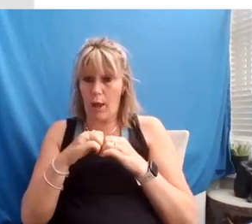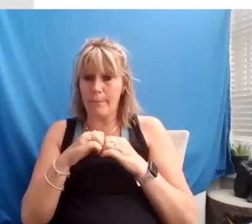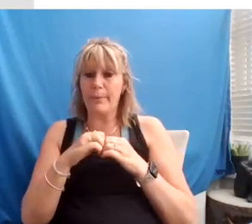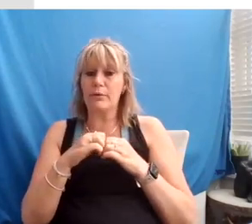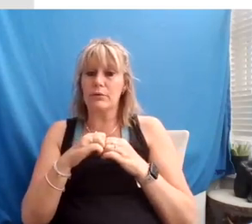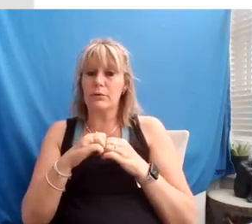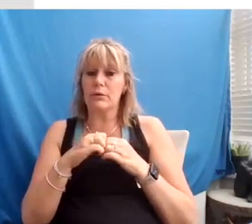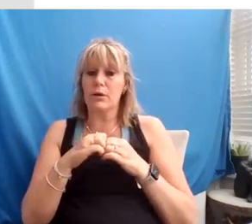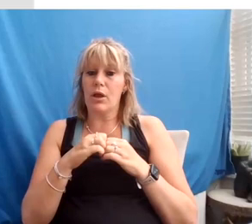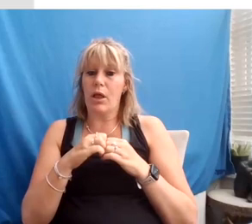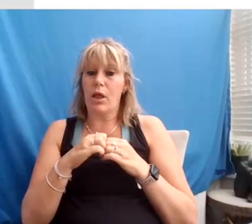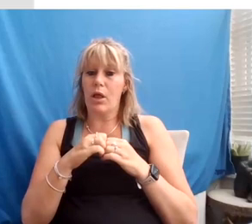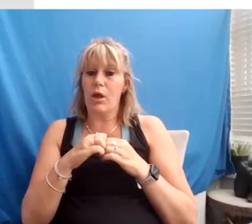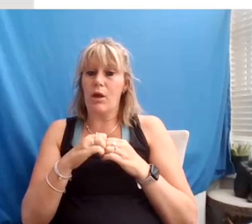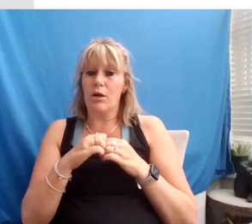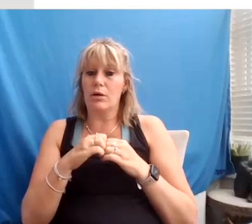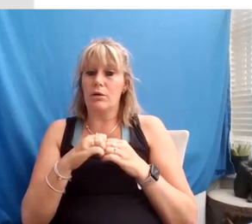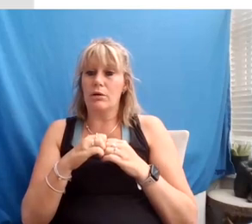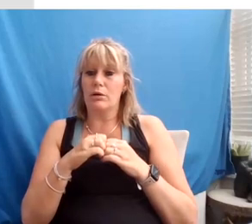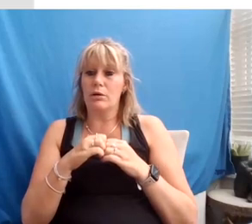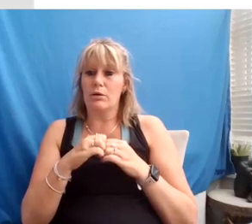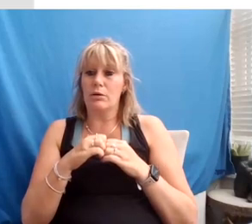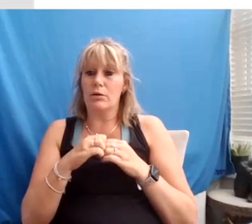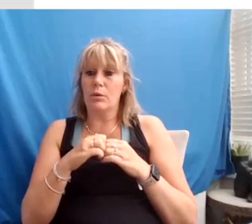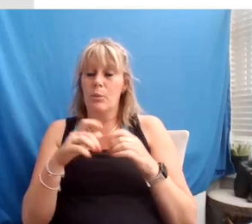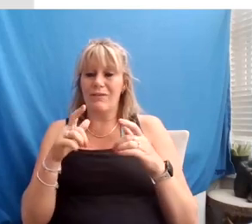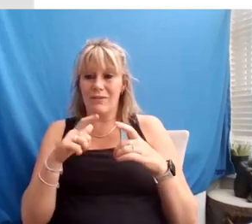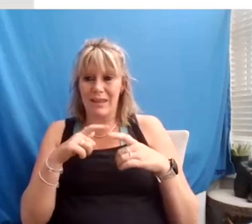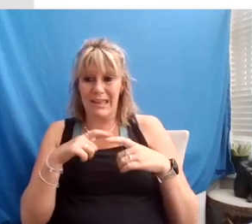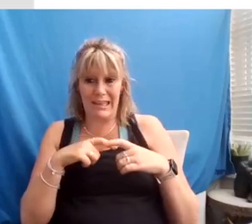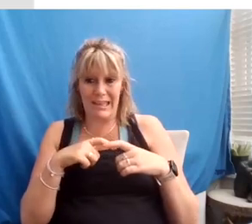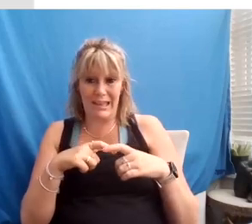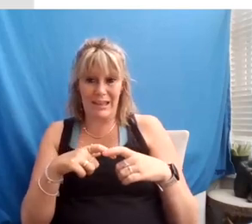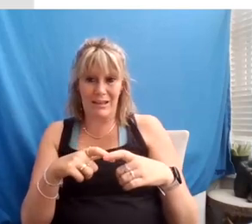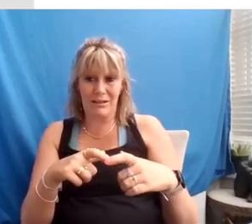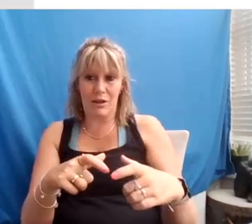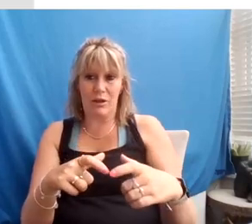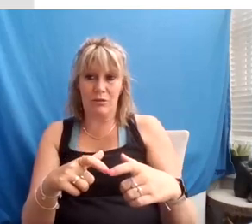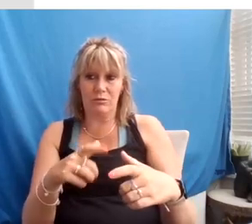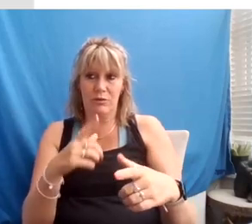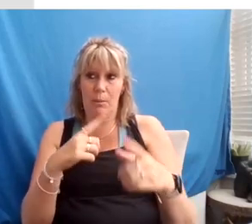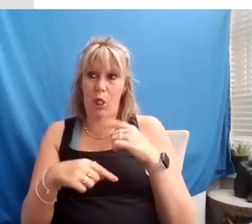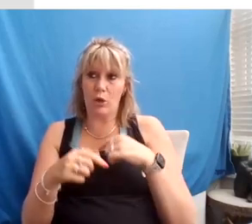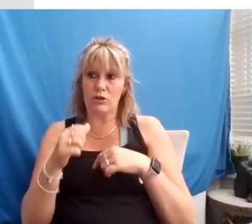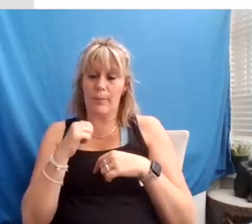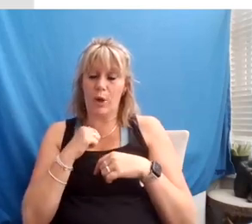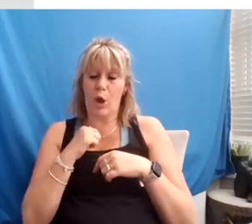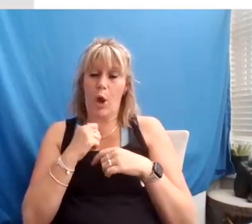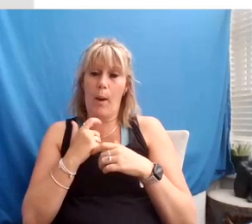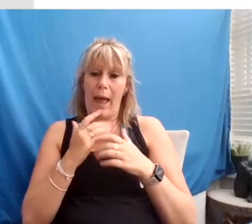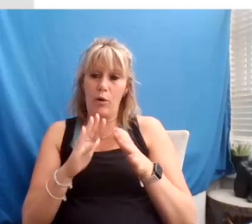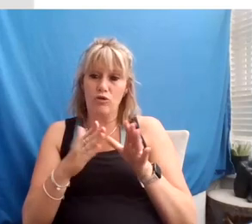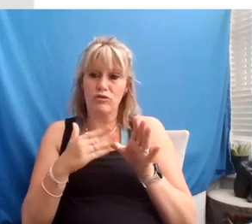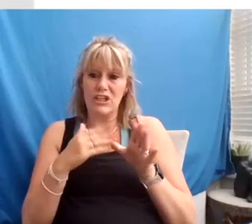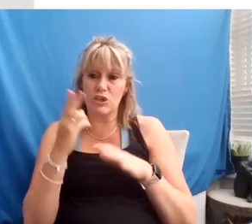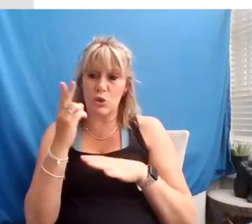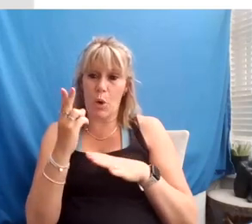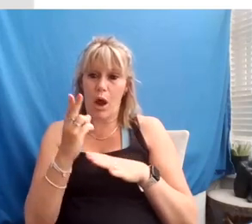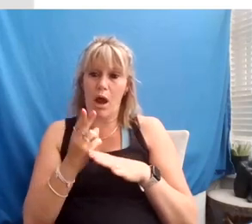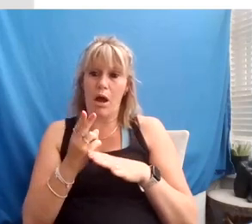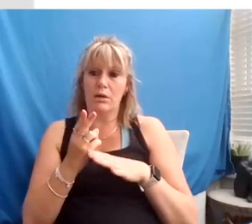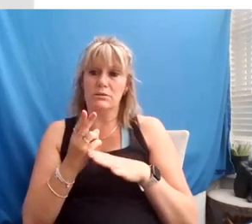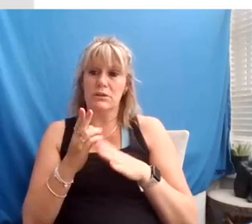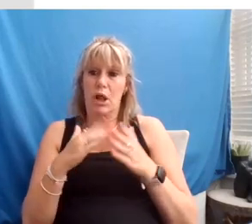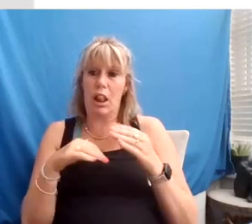we've carried over what now seems, of course, a very long time ago, our original Art Club sessions. So on a